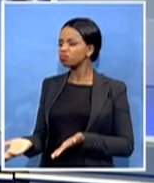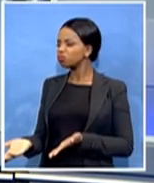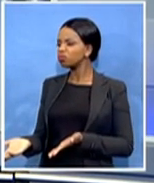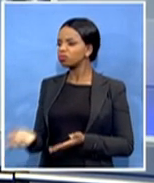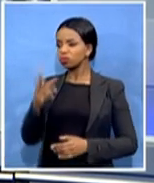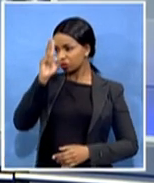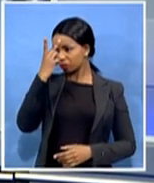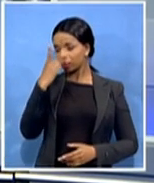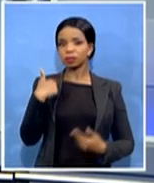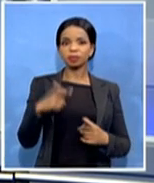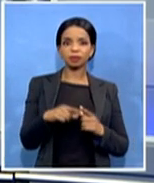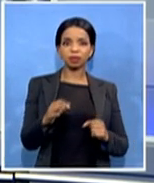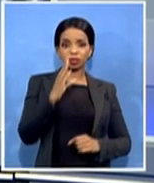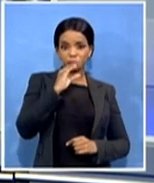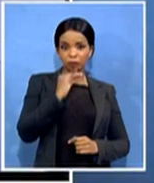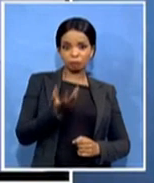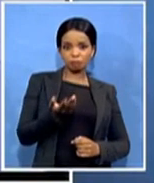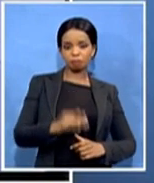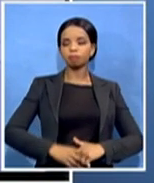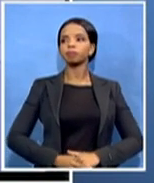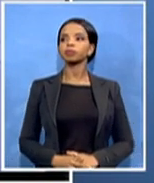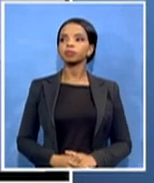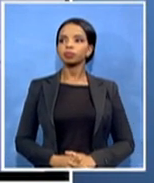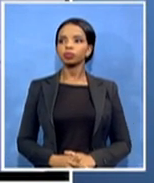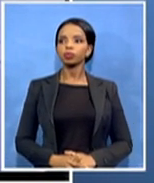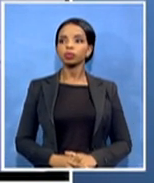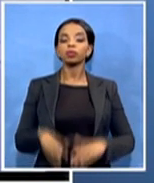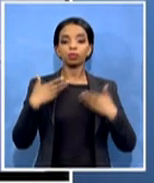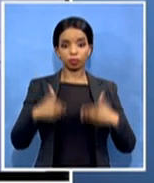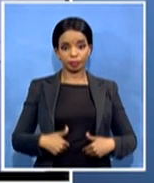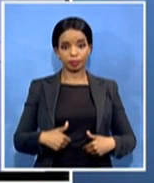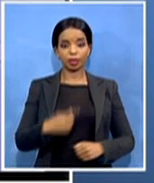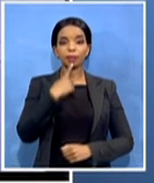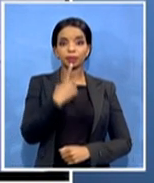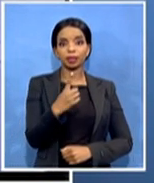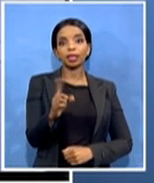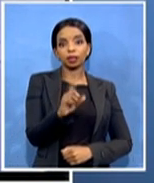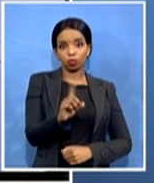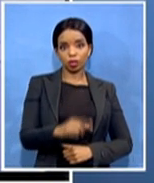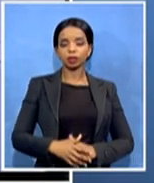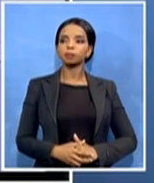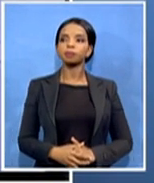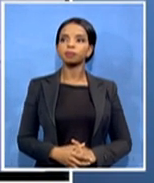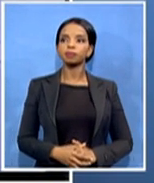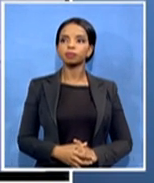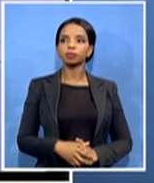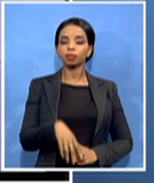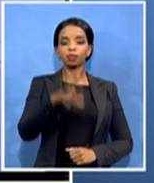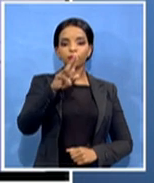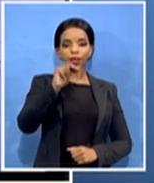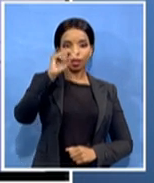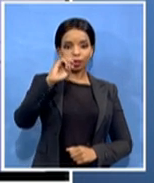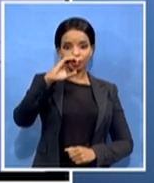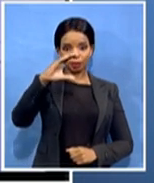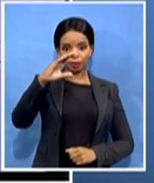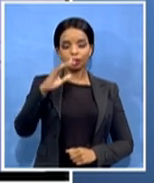What I'm saying is, at the NEC, the president is aware about the decision of the NEC about